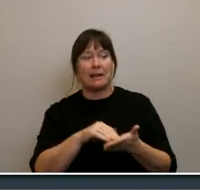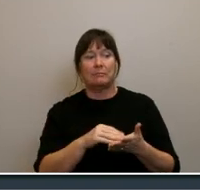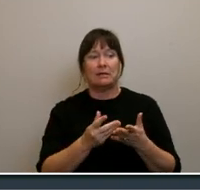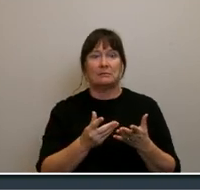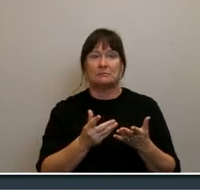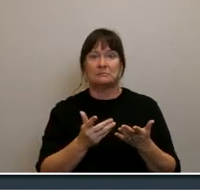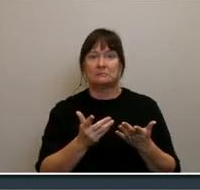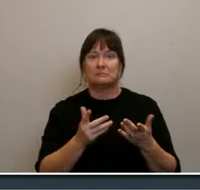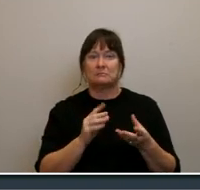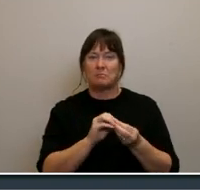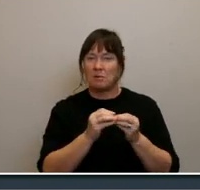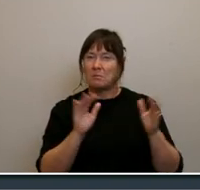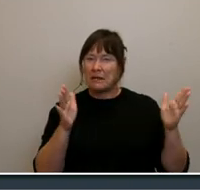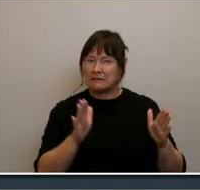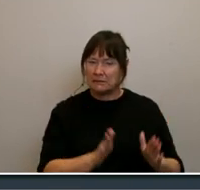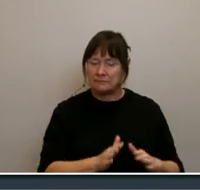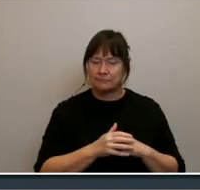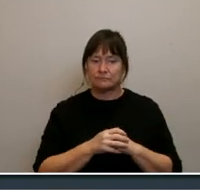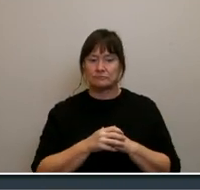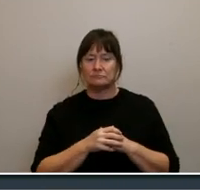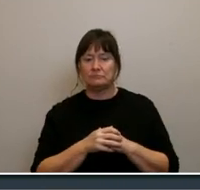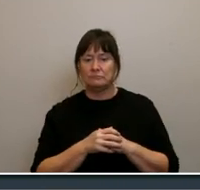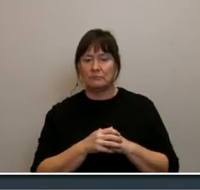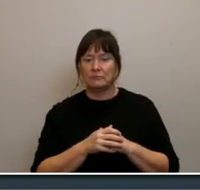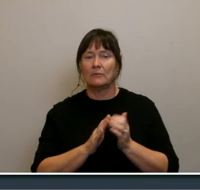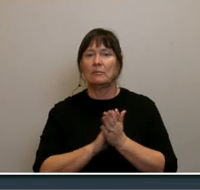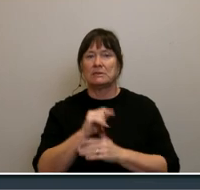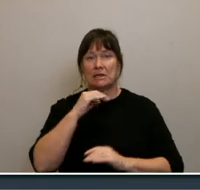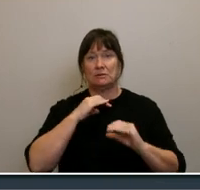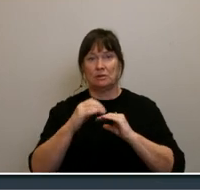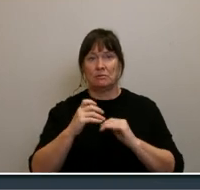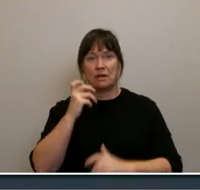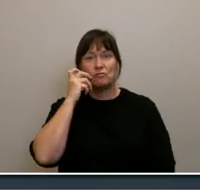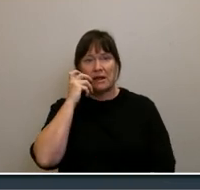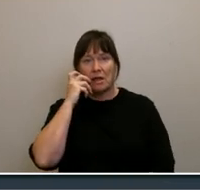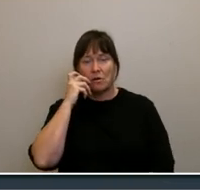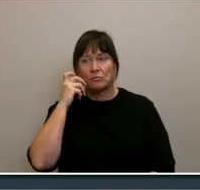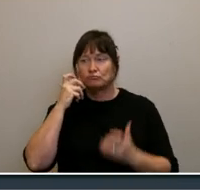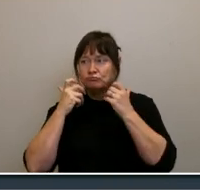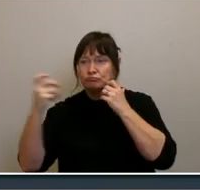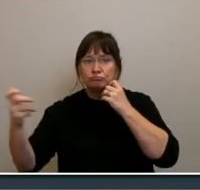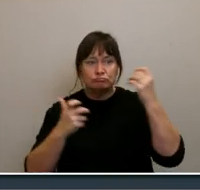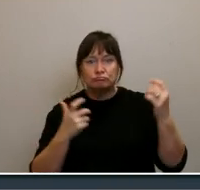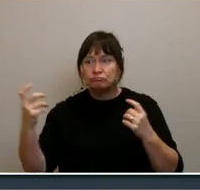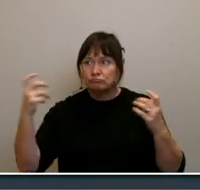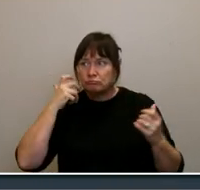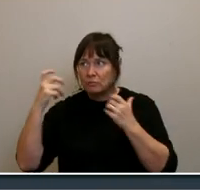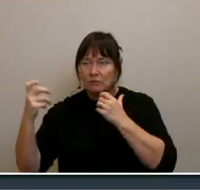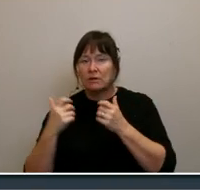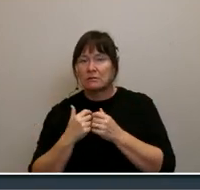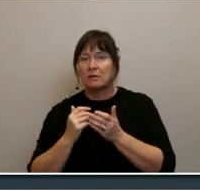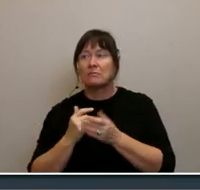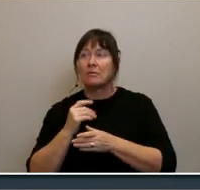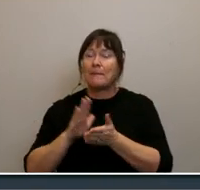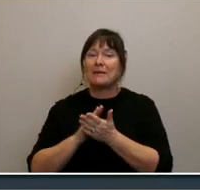The police cite that the City Assist team can communicate via radio and mobile directly with them. This has ensured where police